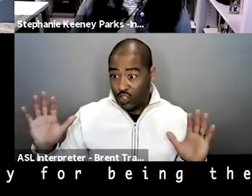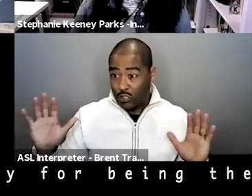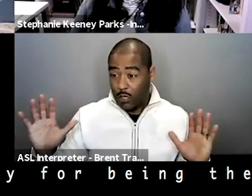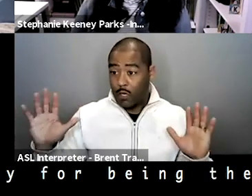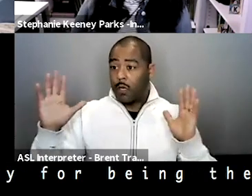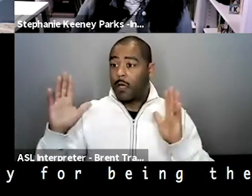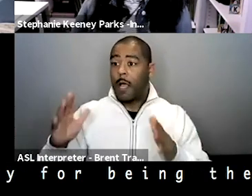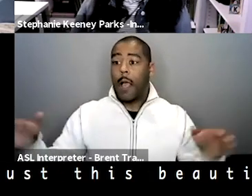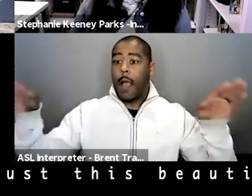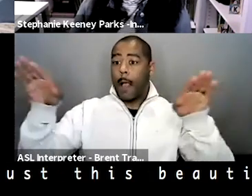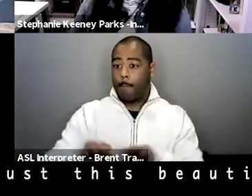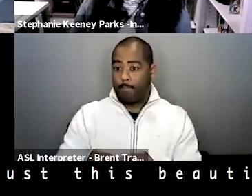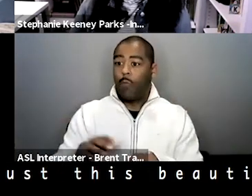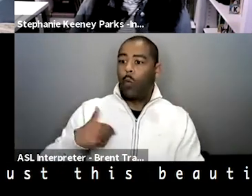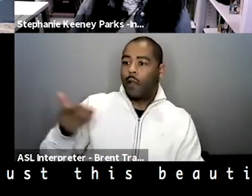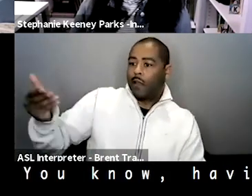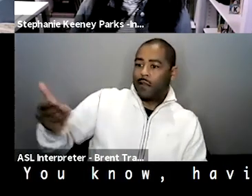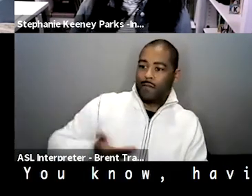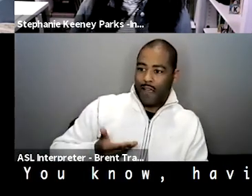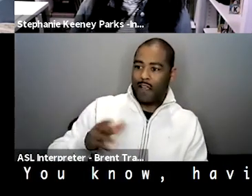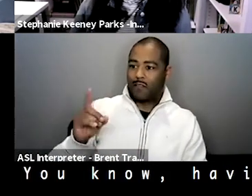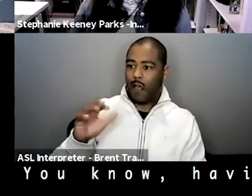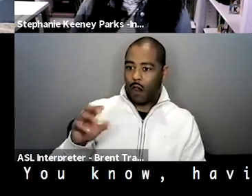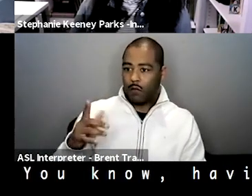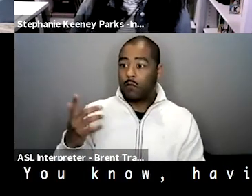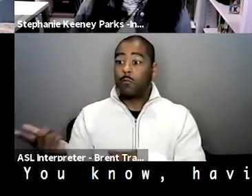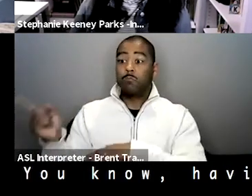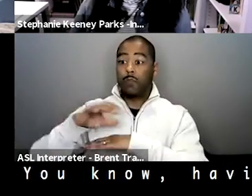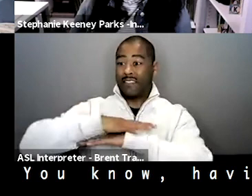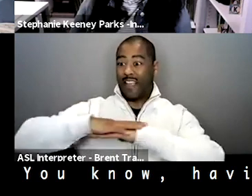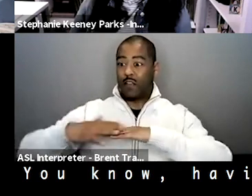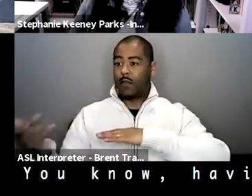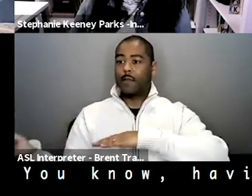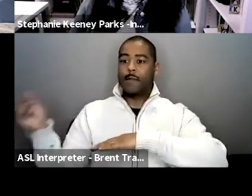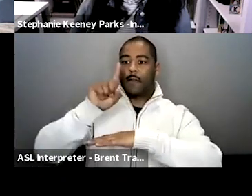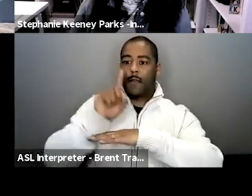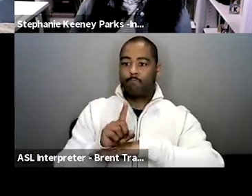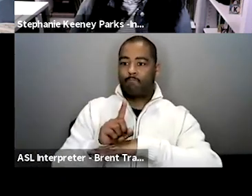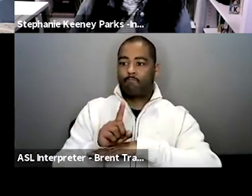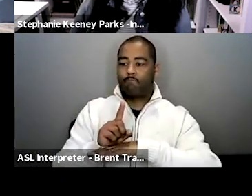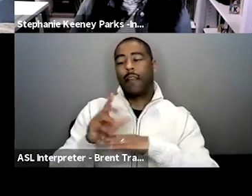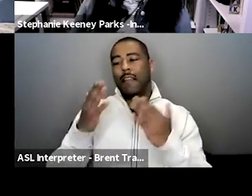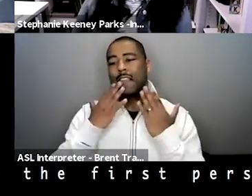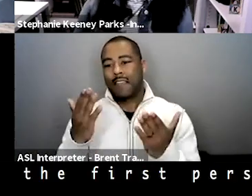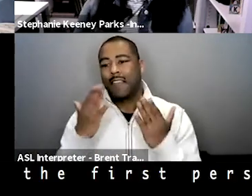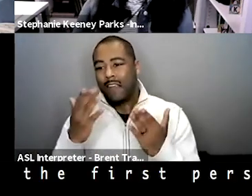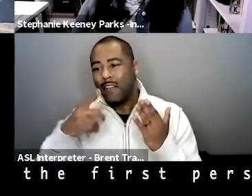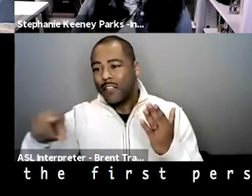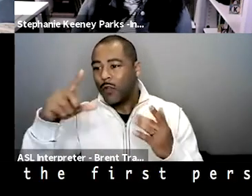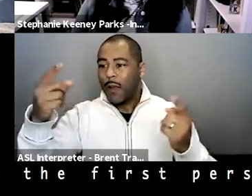and thanked everybody for being there. And it was just this beautiful moment of, you